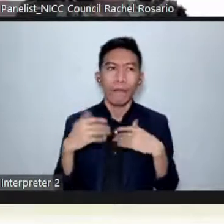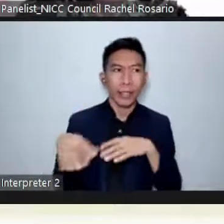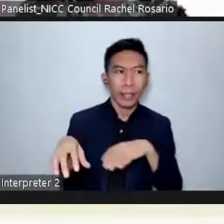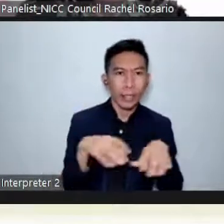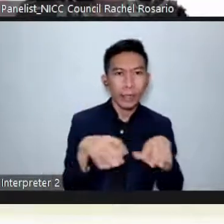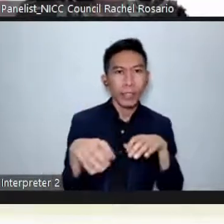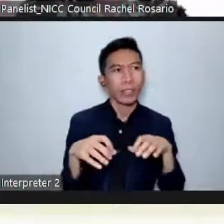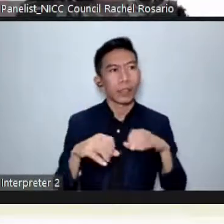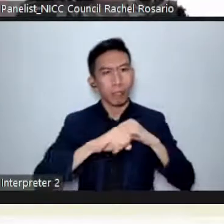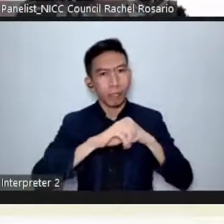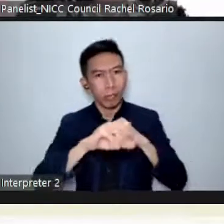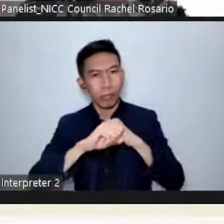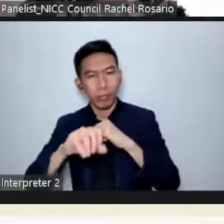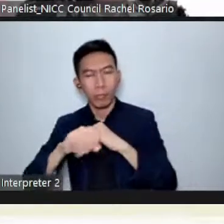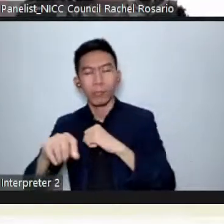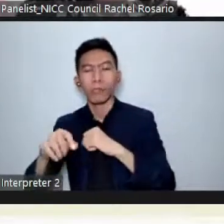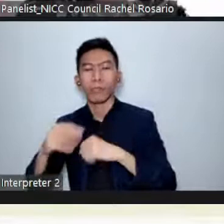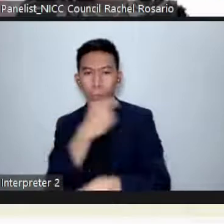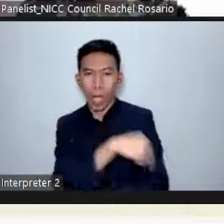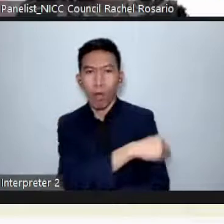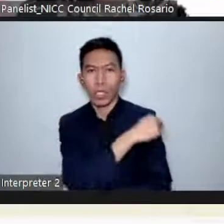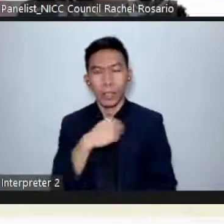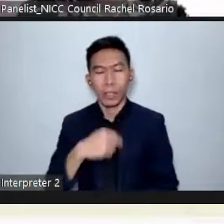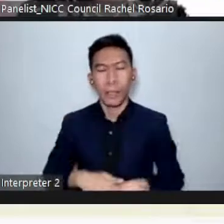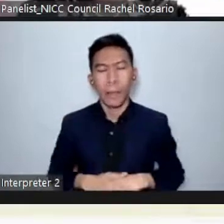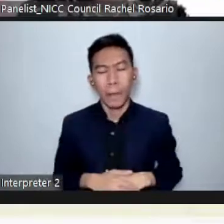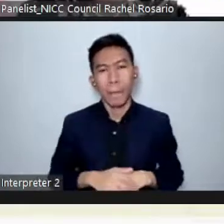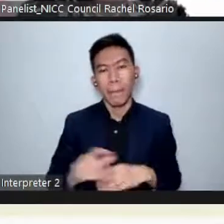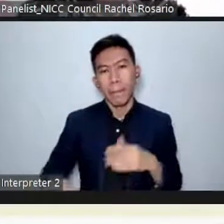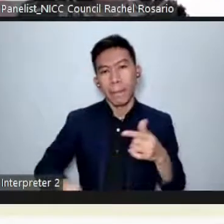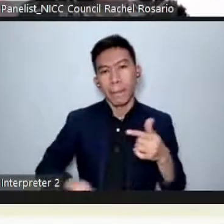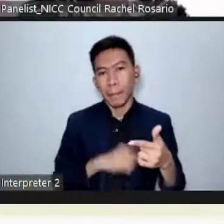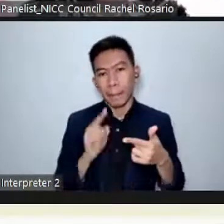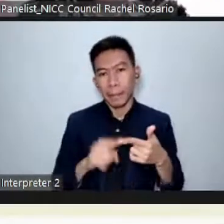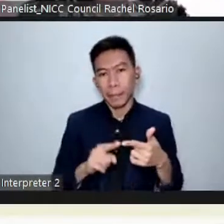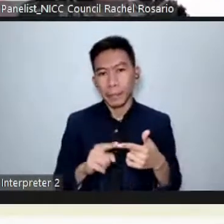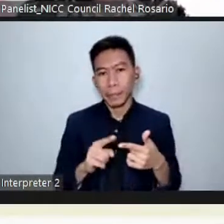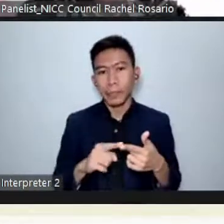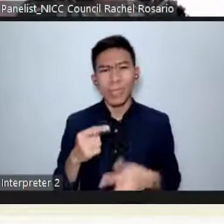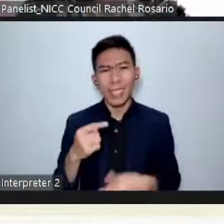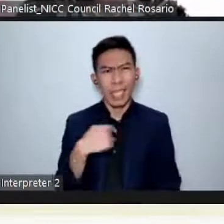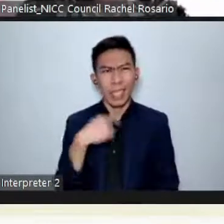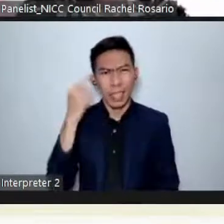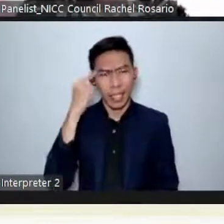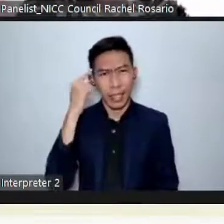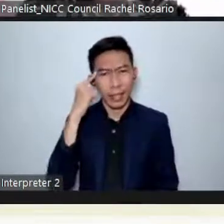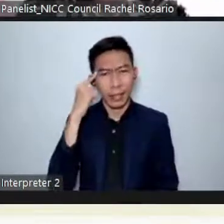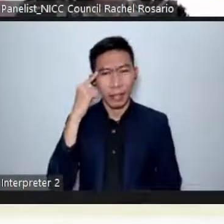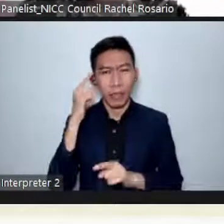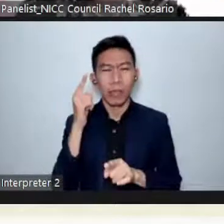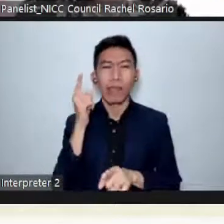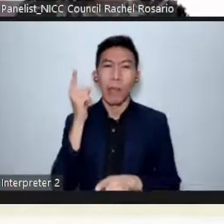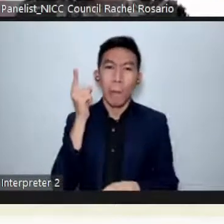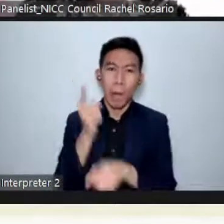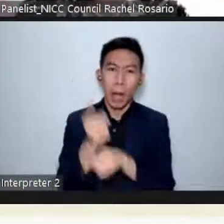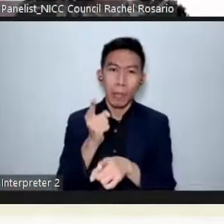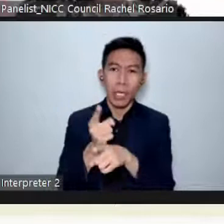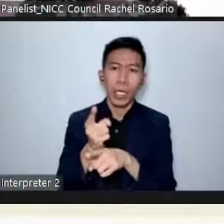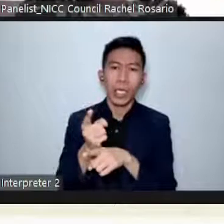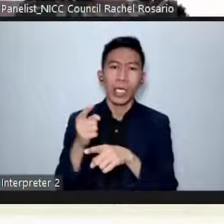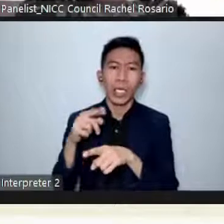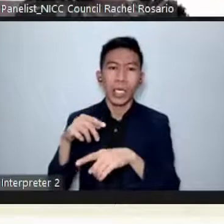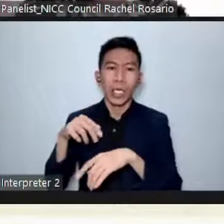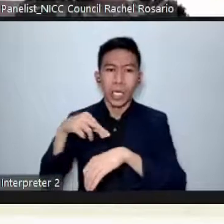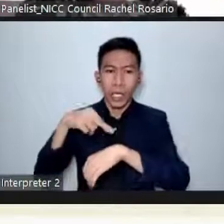hospital. Second, ma'am, another concern I believe is the proper referral of